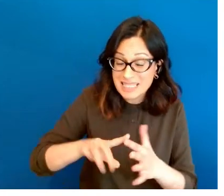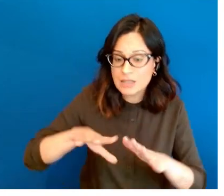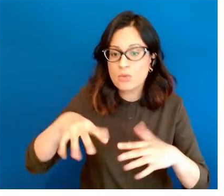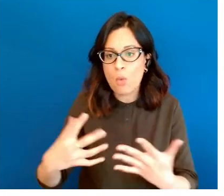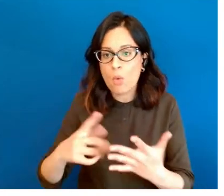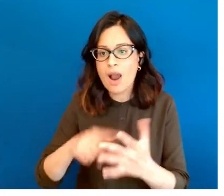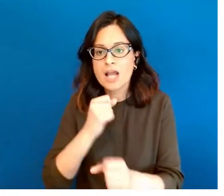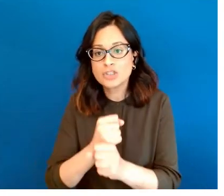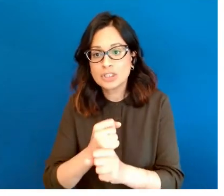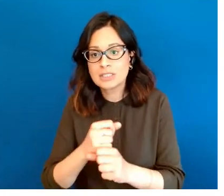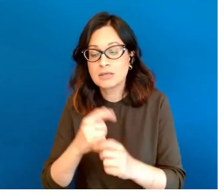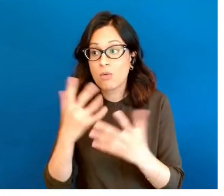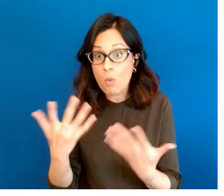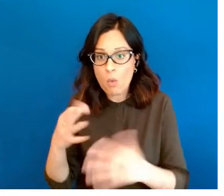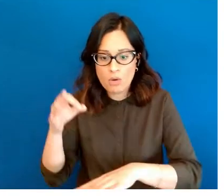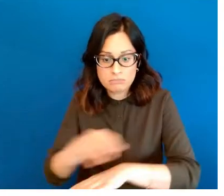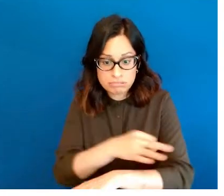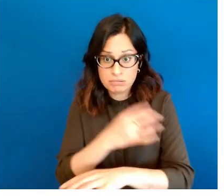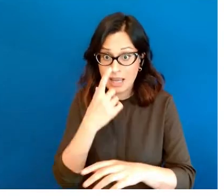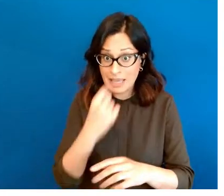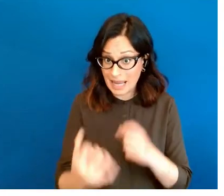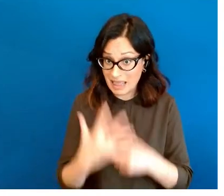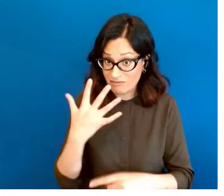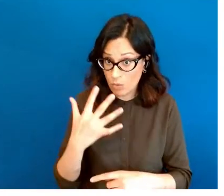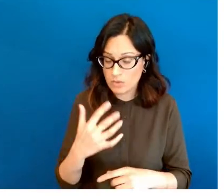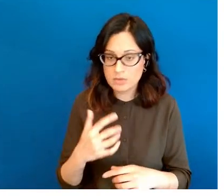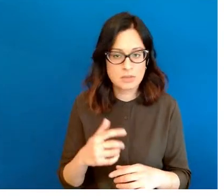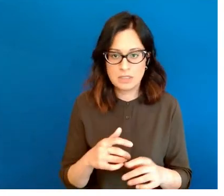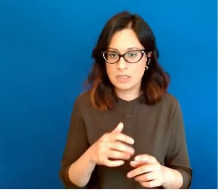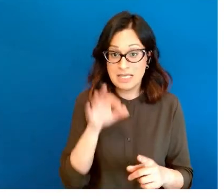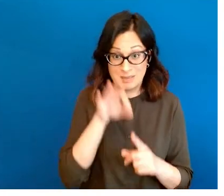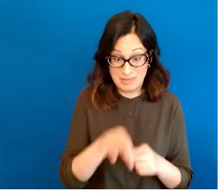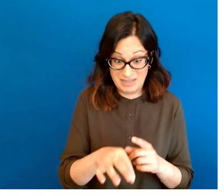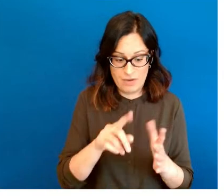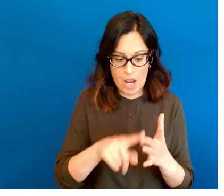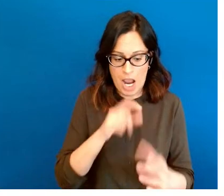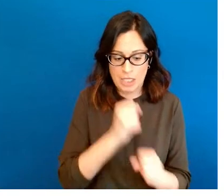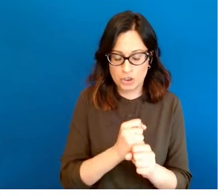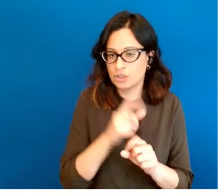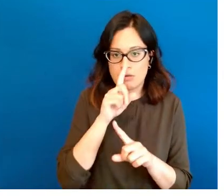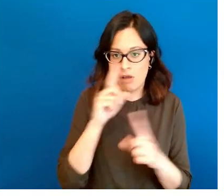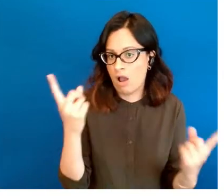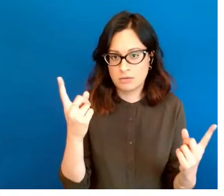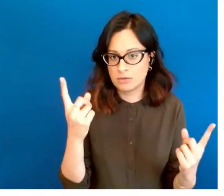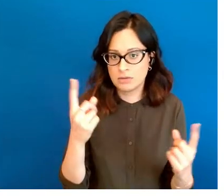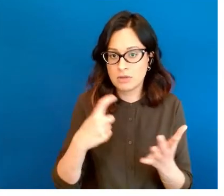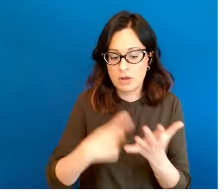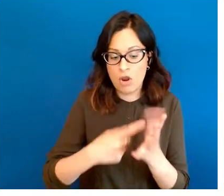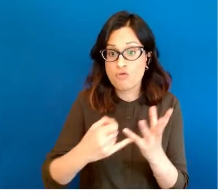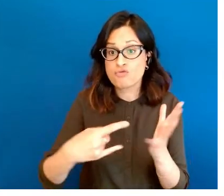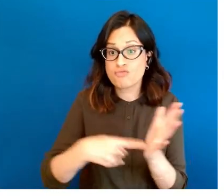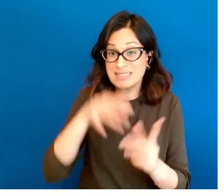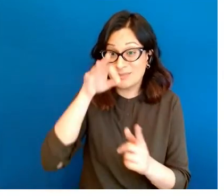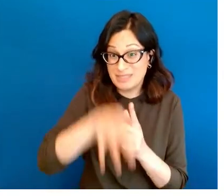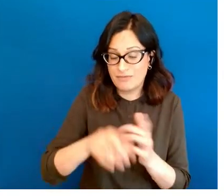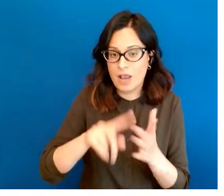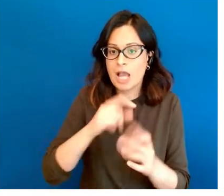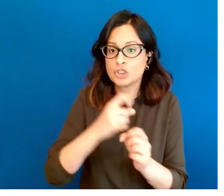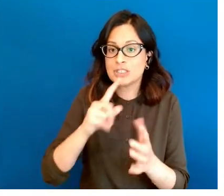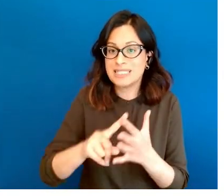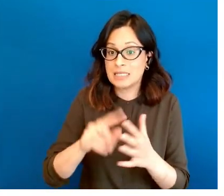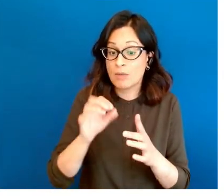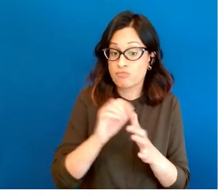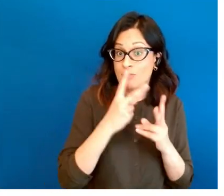prick testing? Definitely not for specific IgE. So you can do RAST specific IgE testing in primary care if